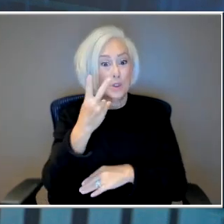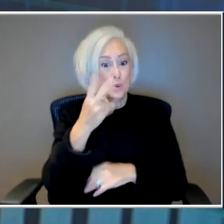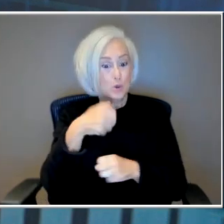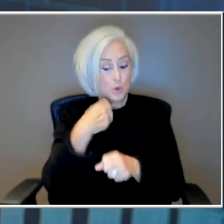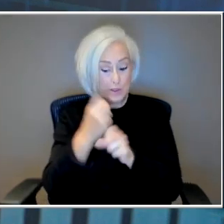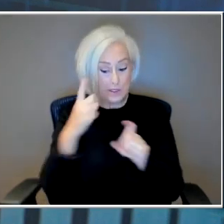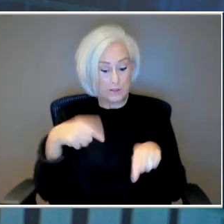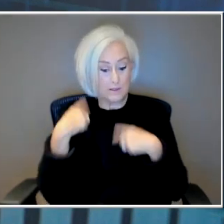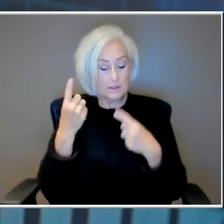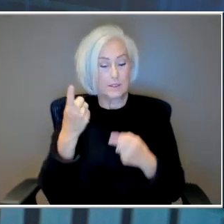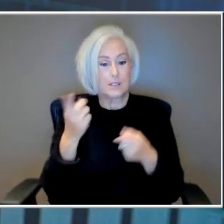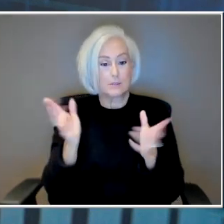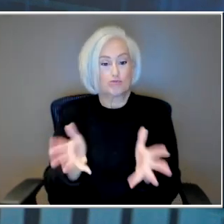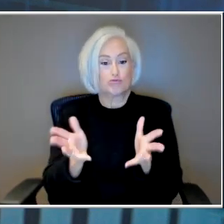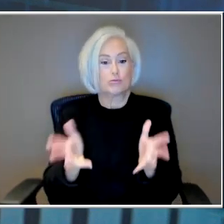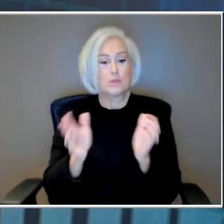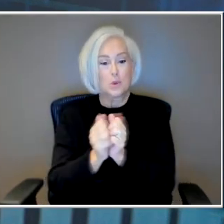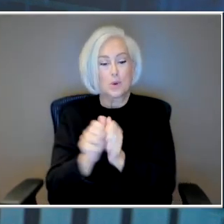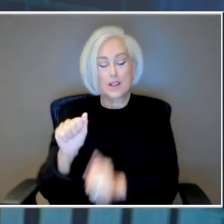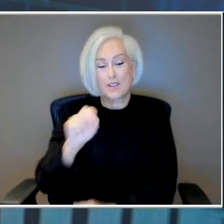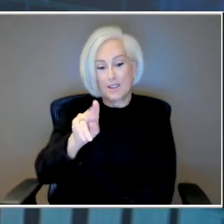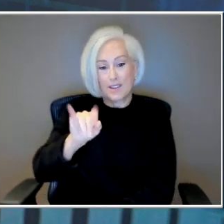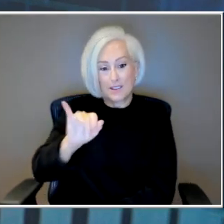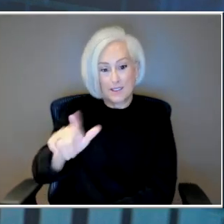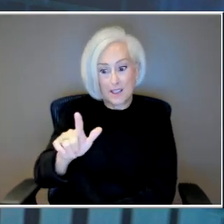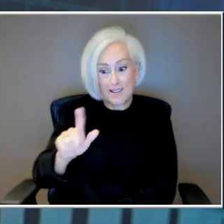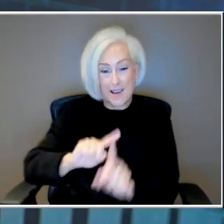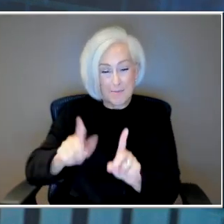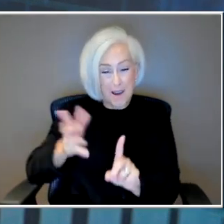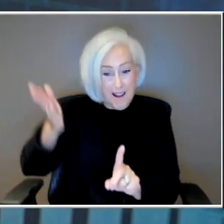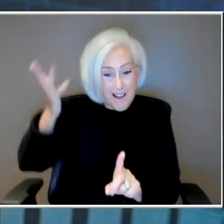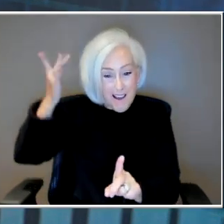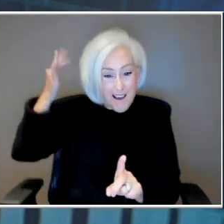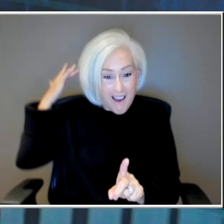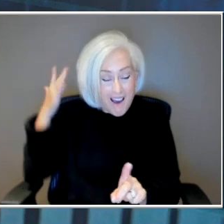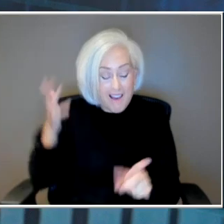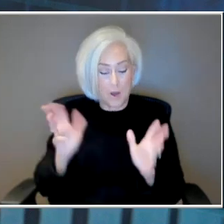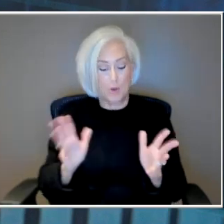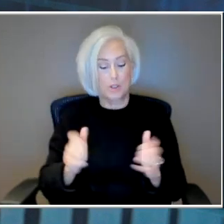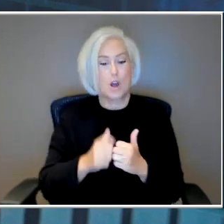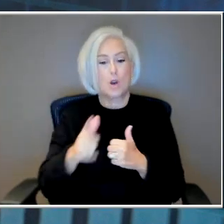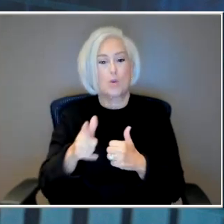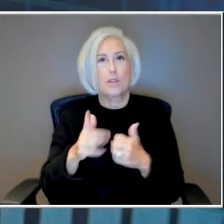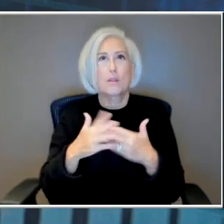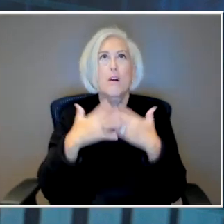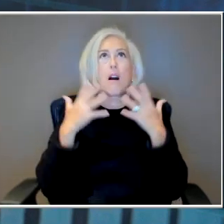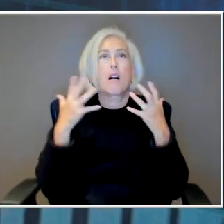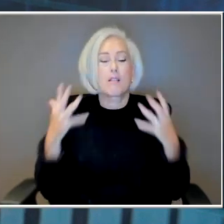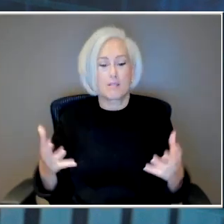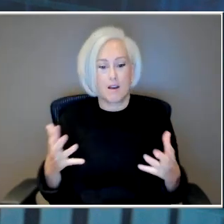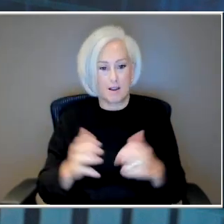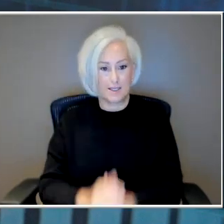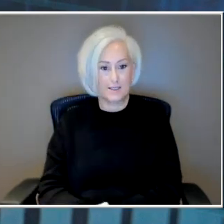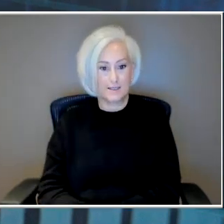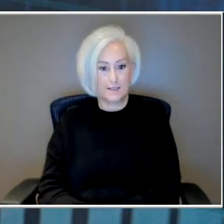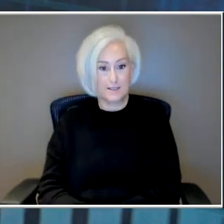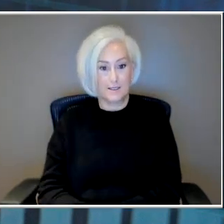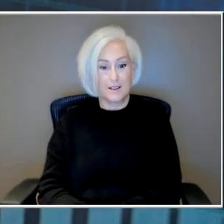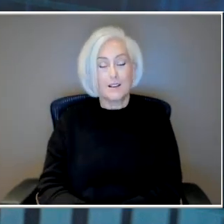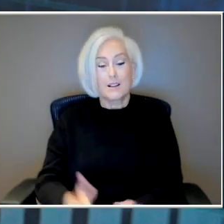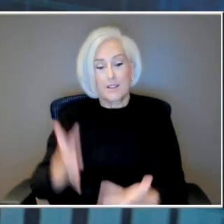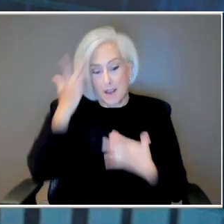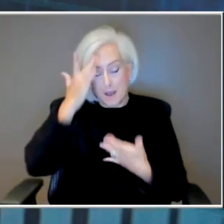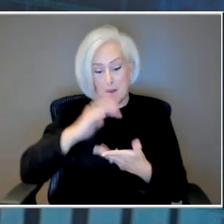But back during the height of the COVID pandemic, we talked with him quite a bit. I like to say the pandemic was like flying the